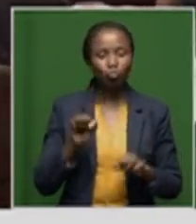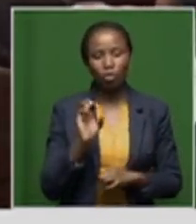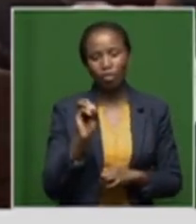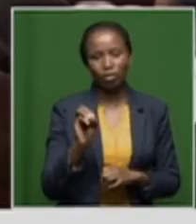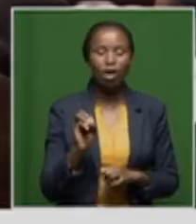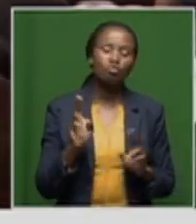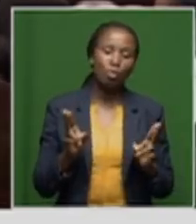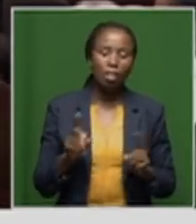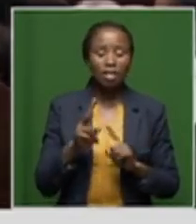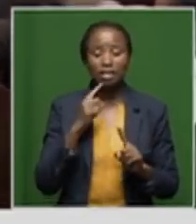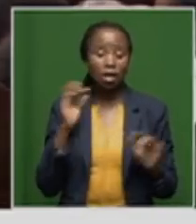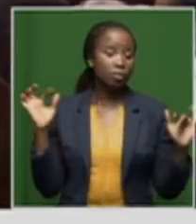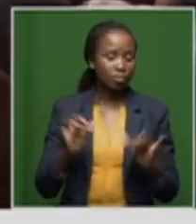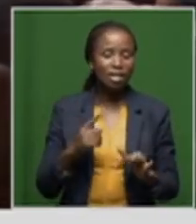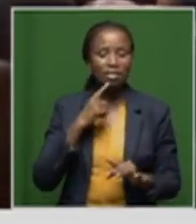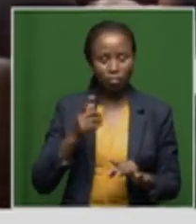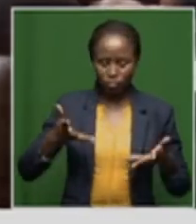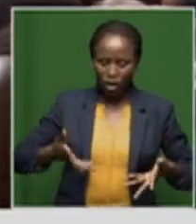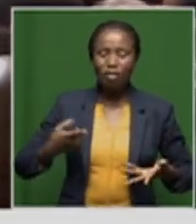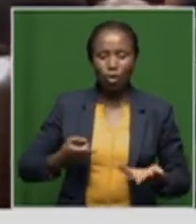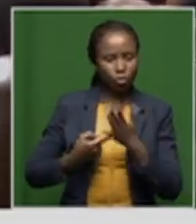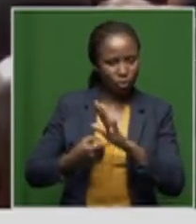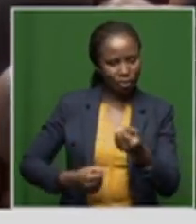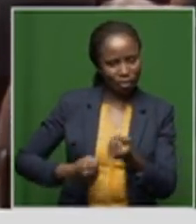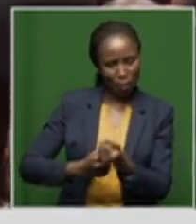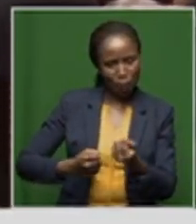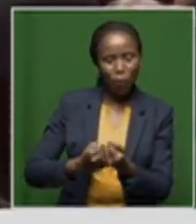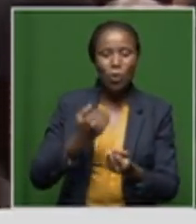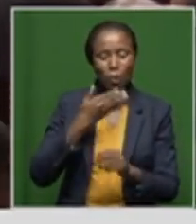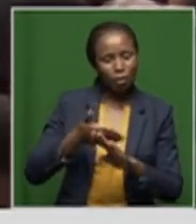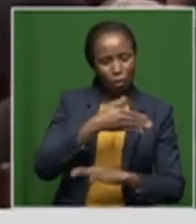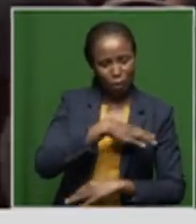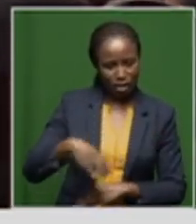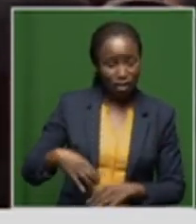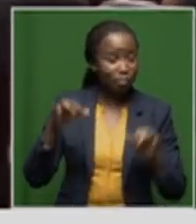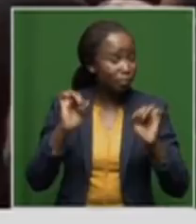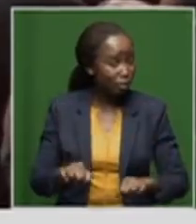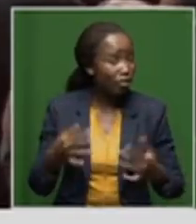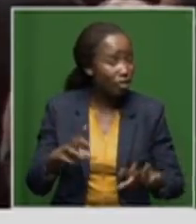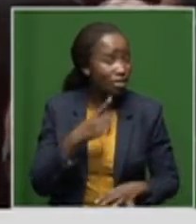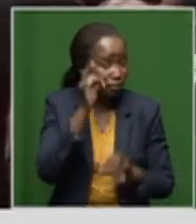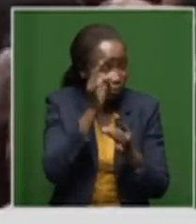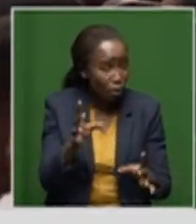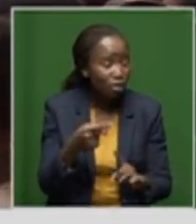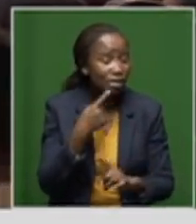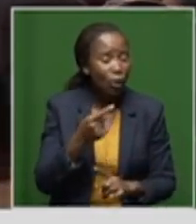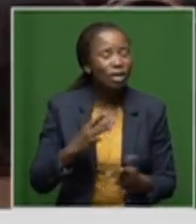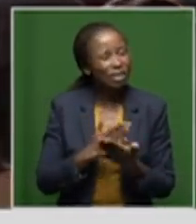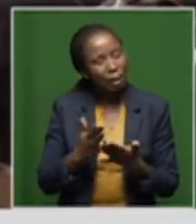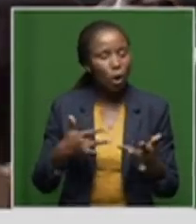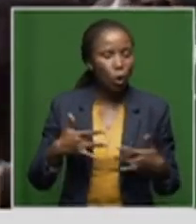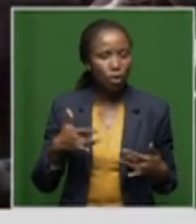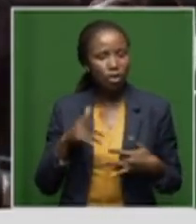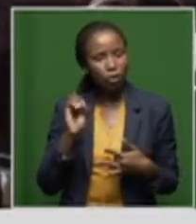here saying that they're here to show their support for the former president. We did make mention earlier on that one of the concerns, and I